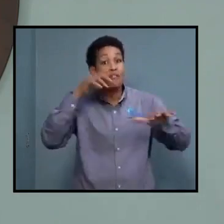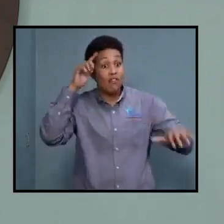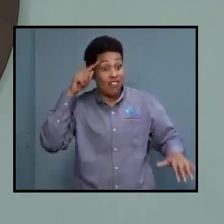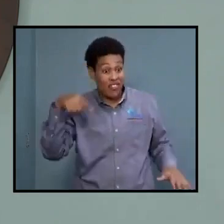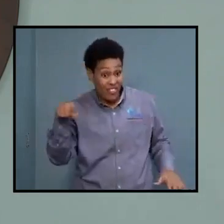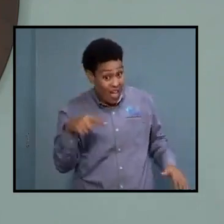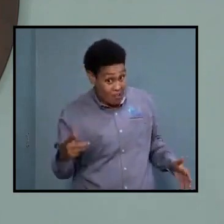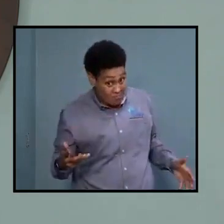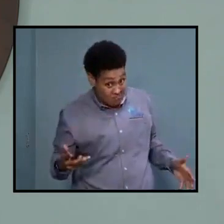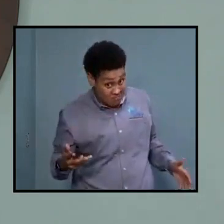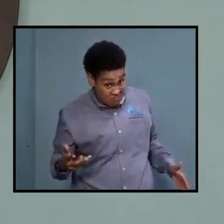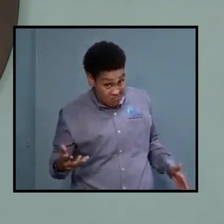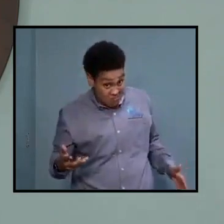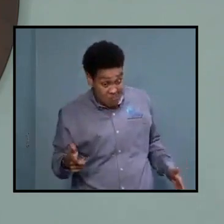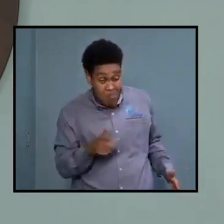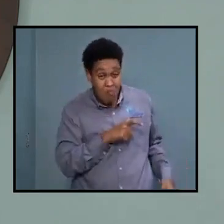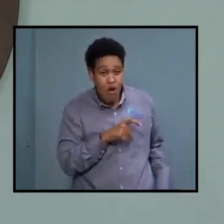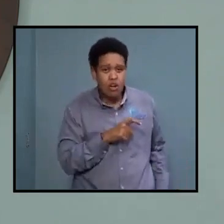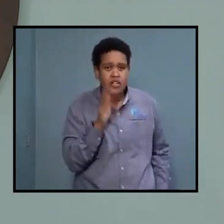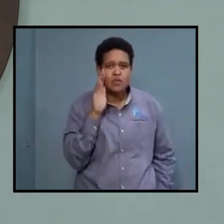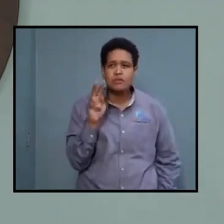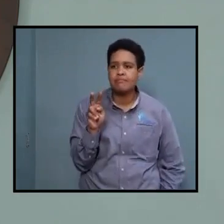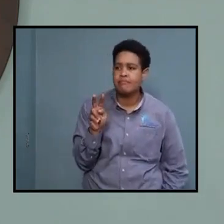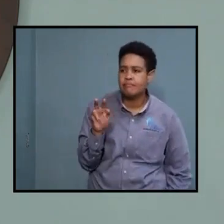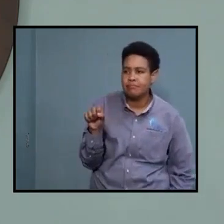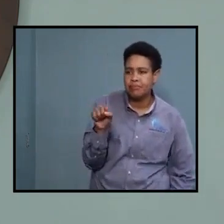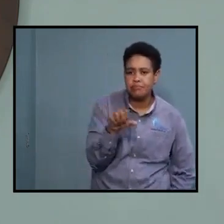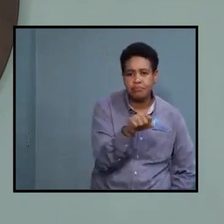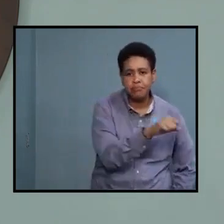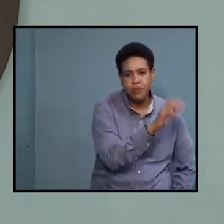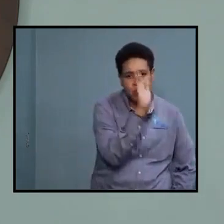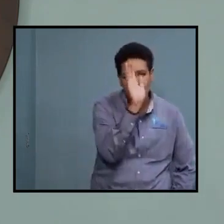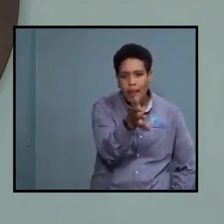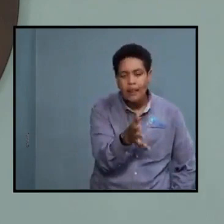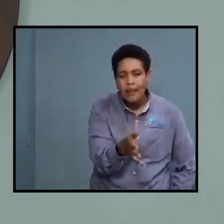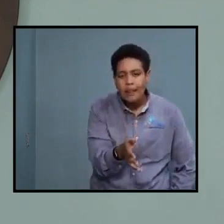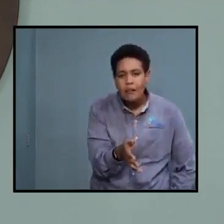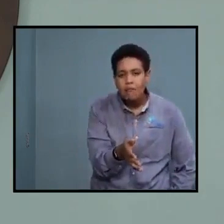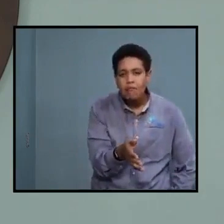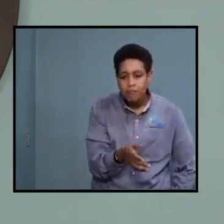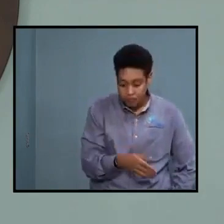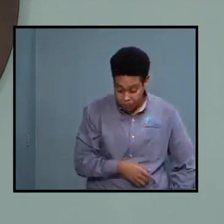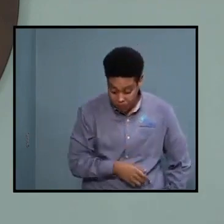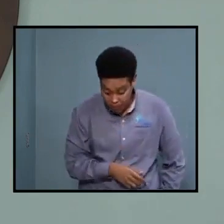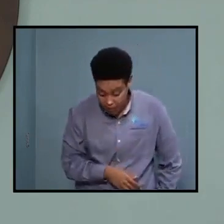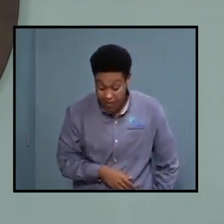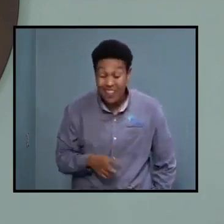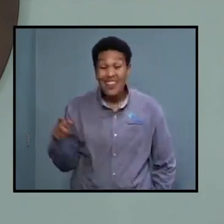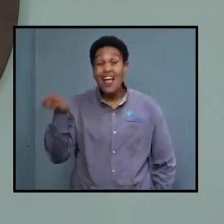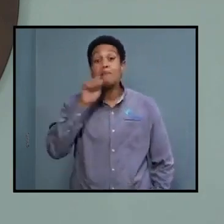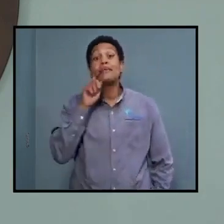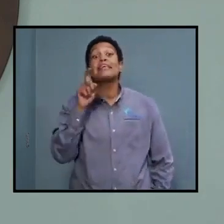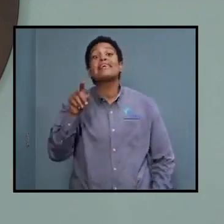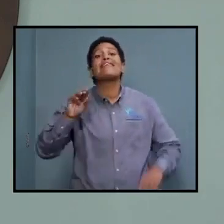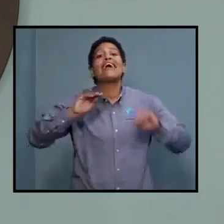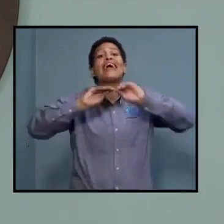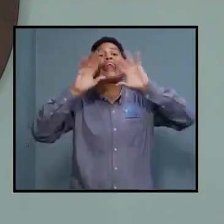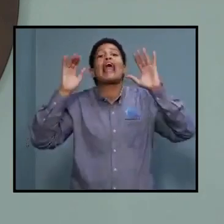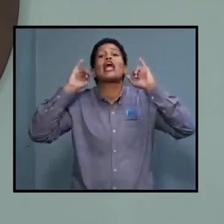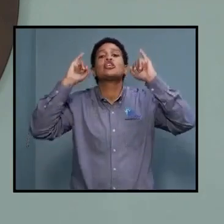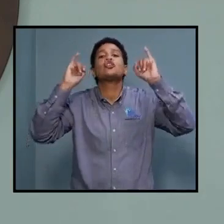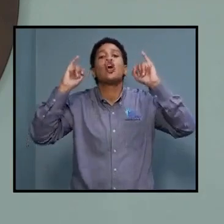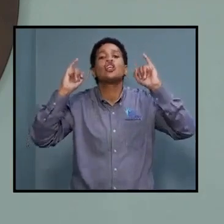the police will be on the road and they will be they have been given clear instructions